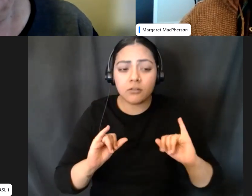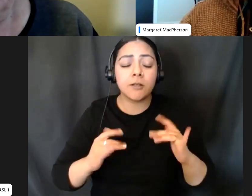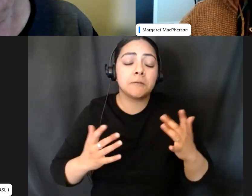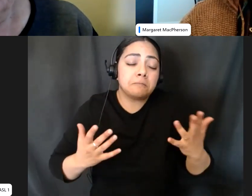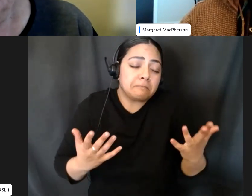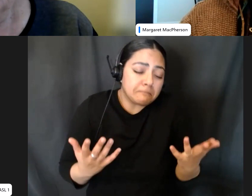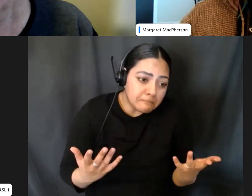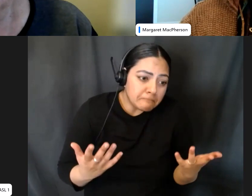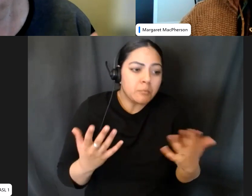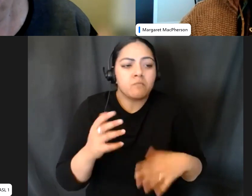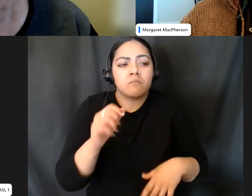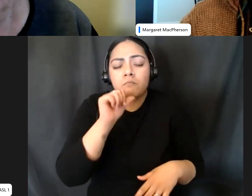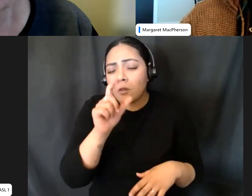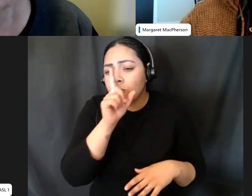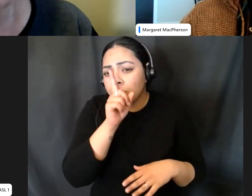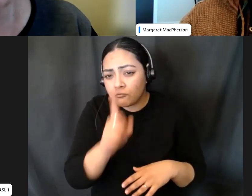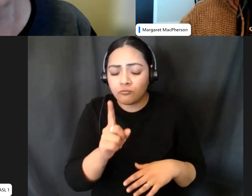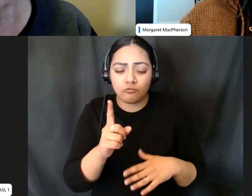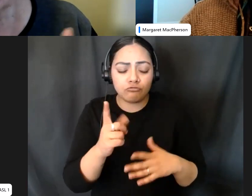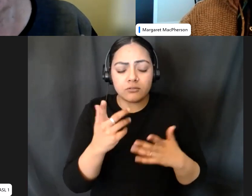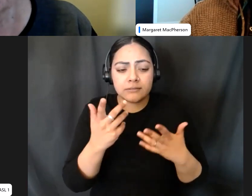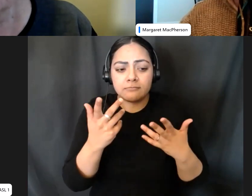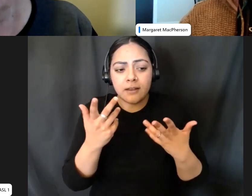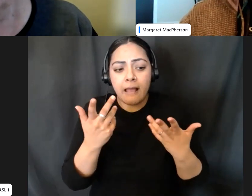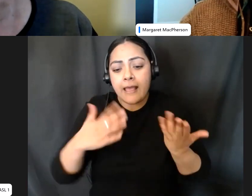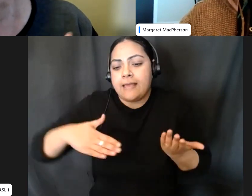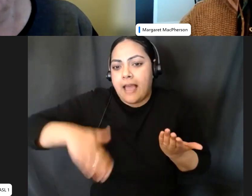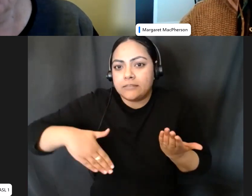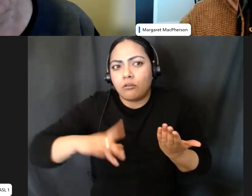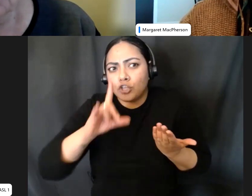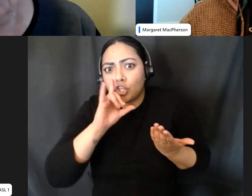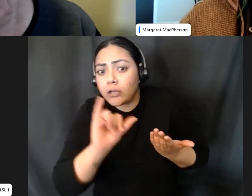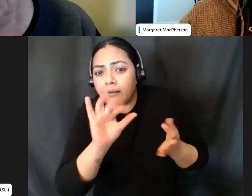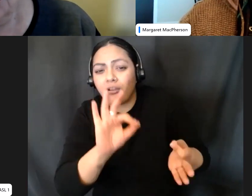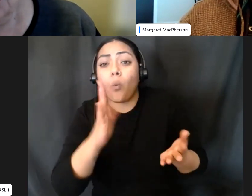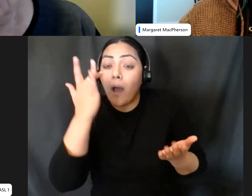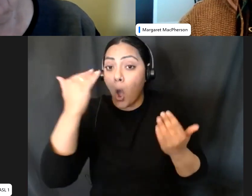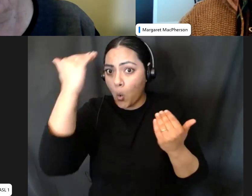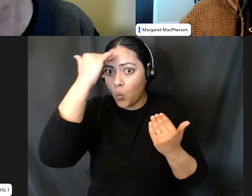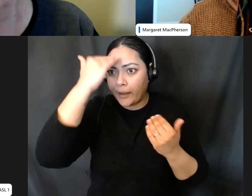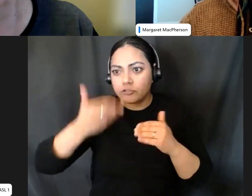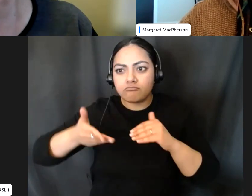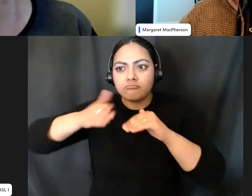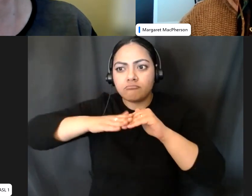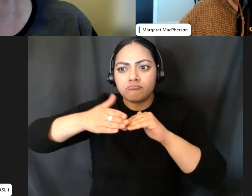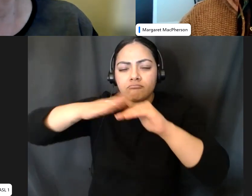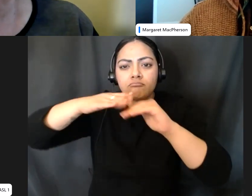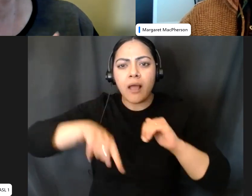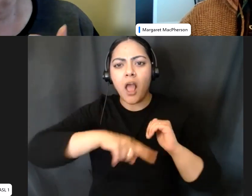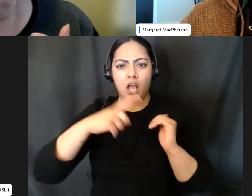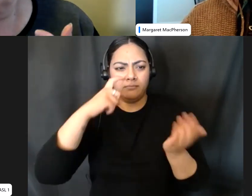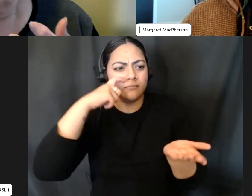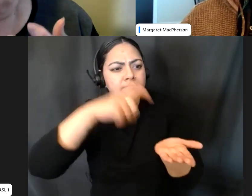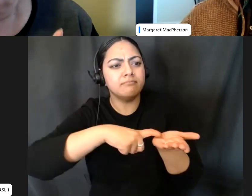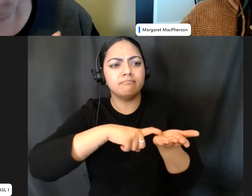sure yet, because the awareness is increasing, the reports of abuse, neglect, and self-neglect. And